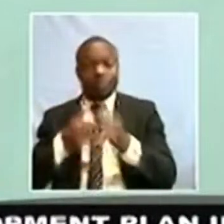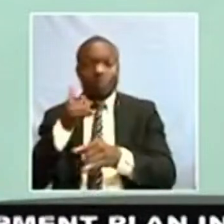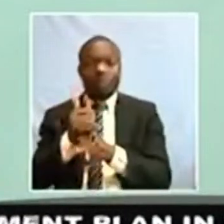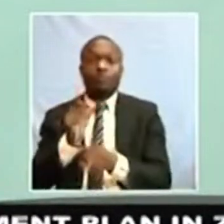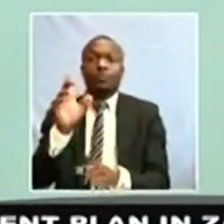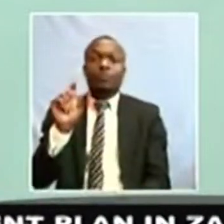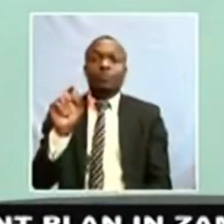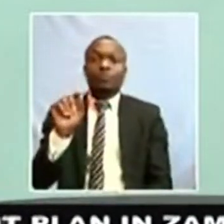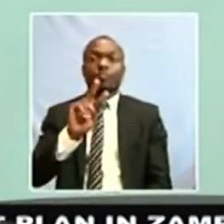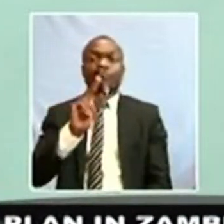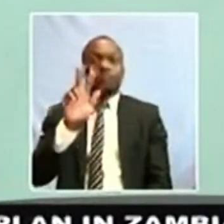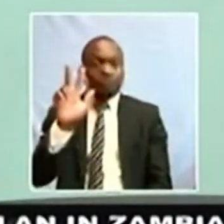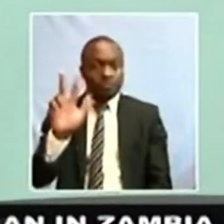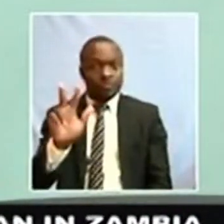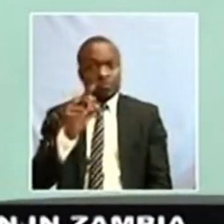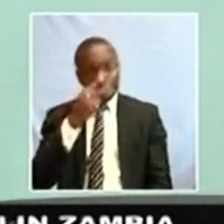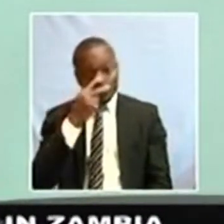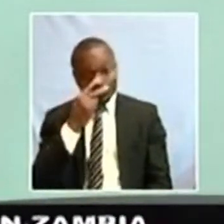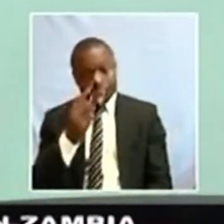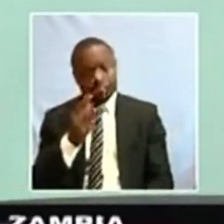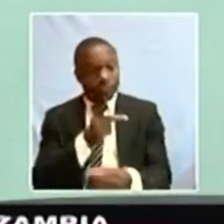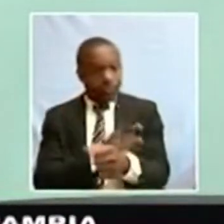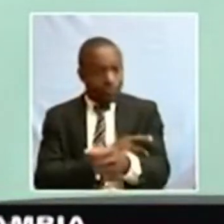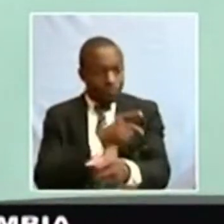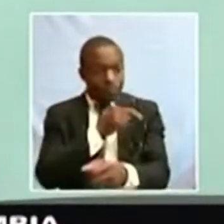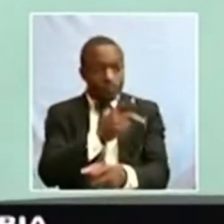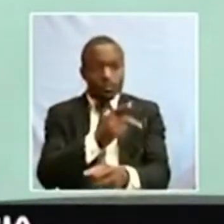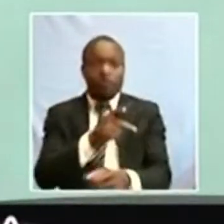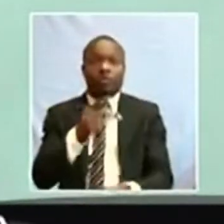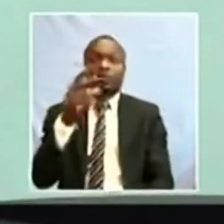2023 saw the devolution of 6